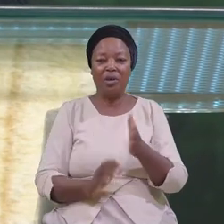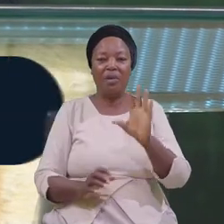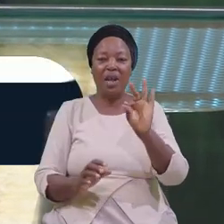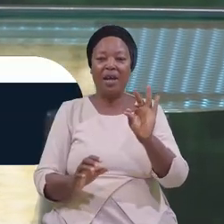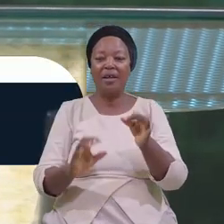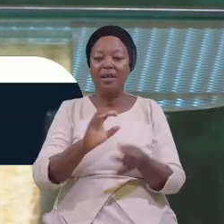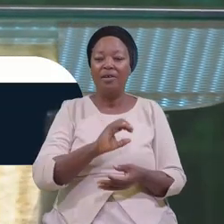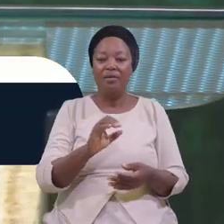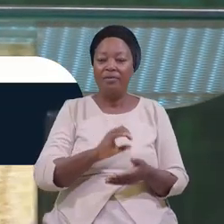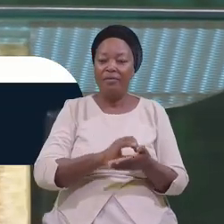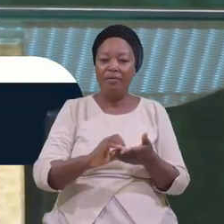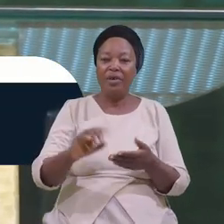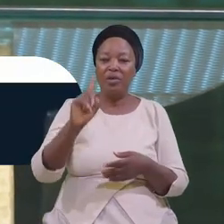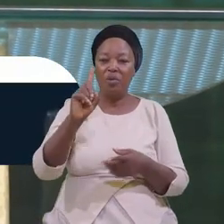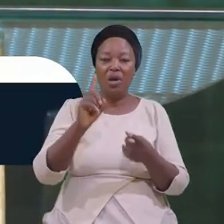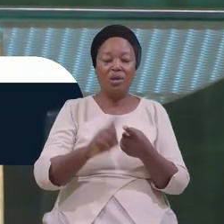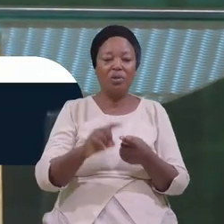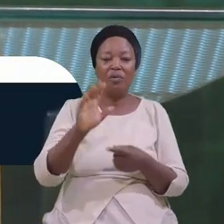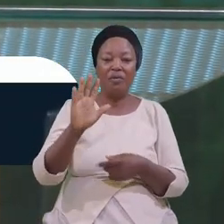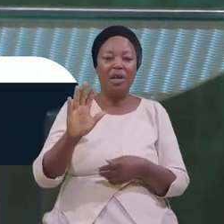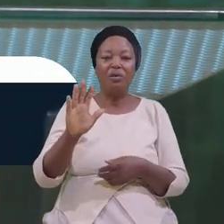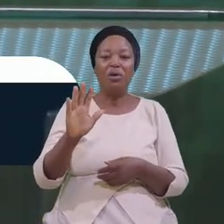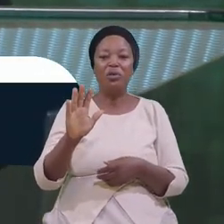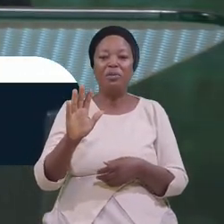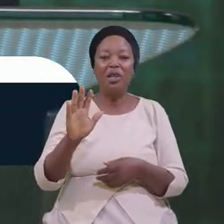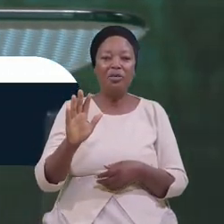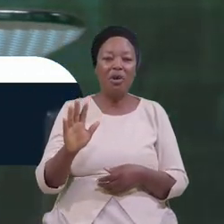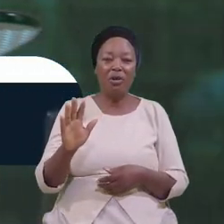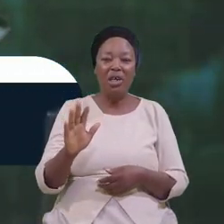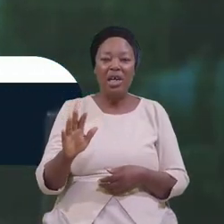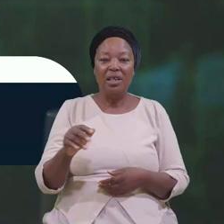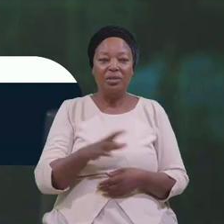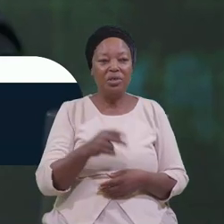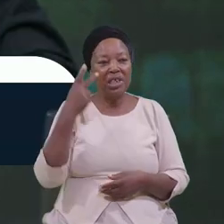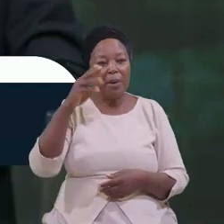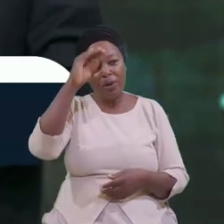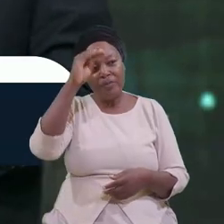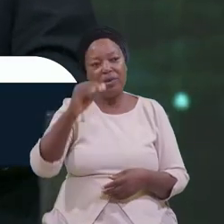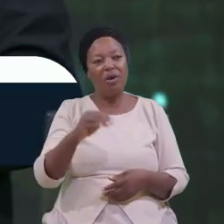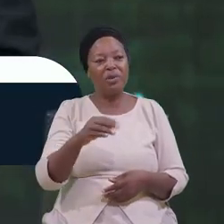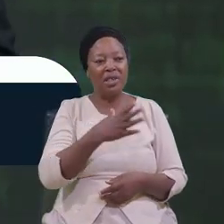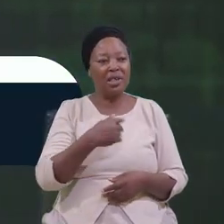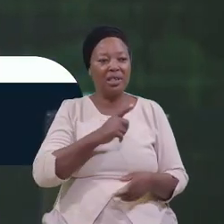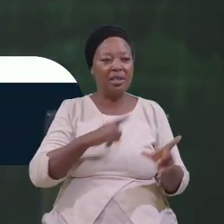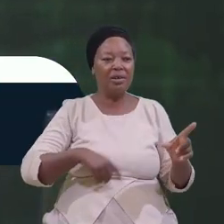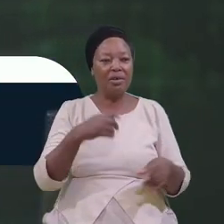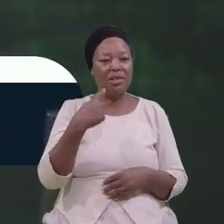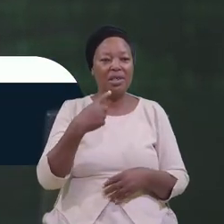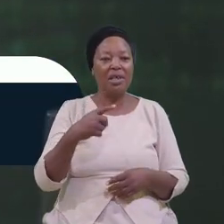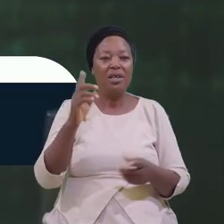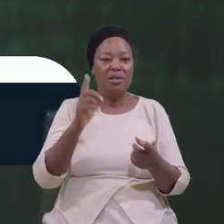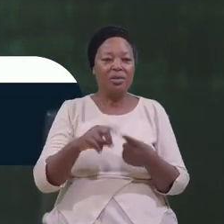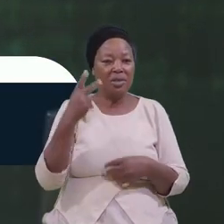chapter 9, reading from verse 1. And the Lord spake unto